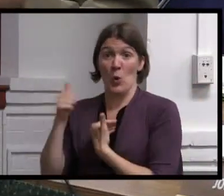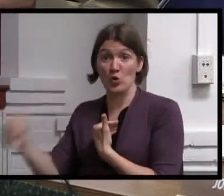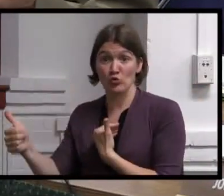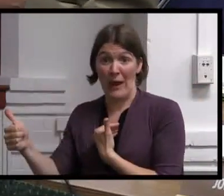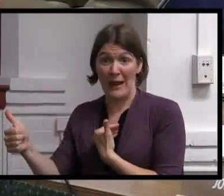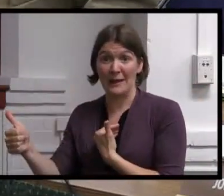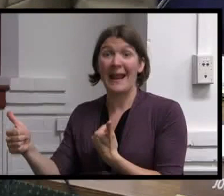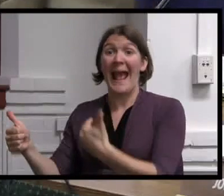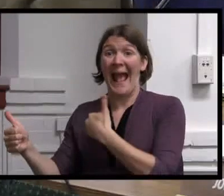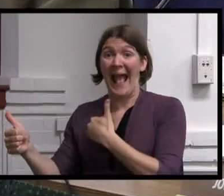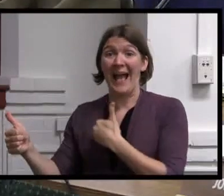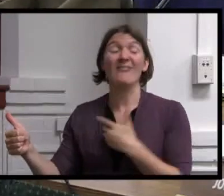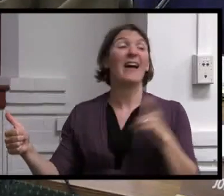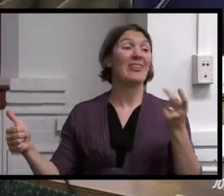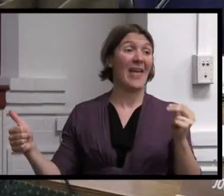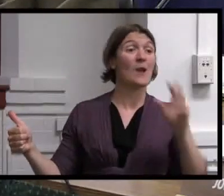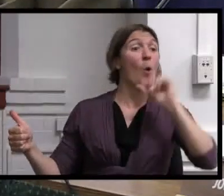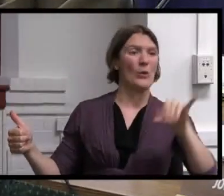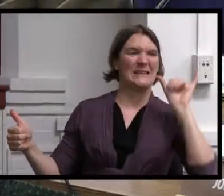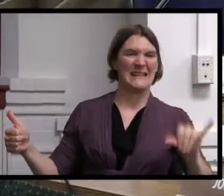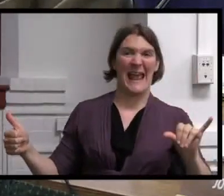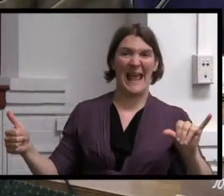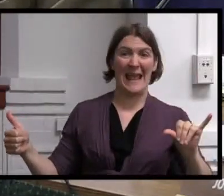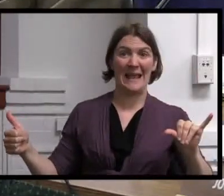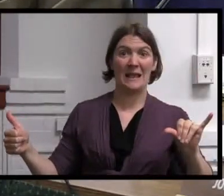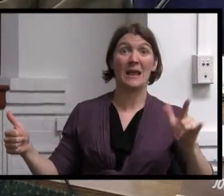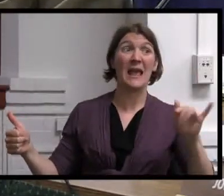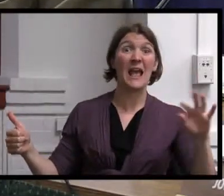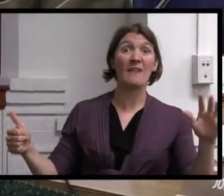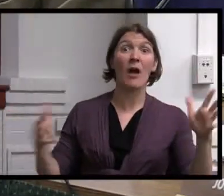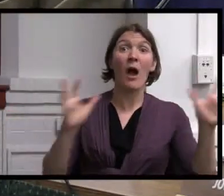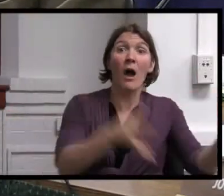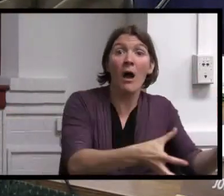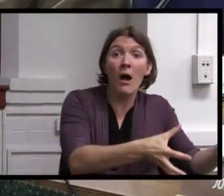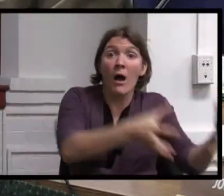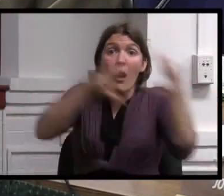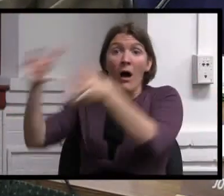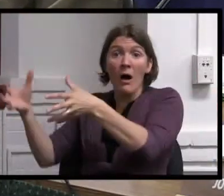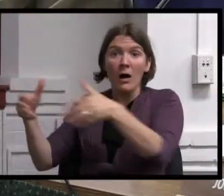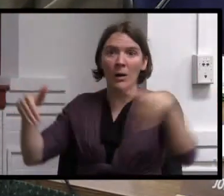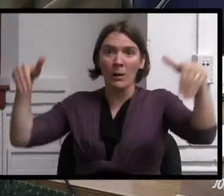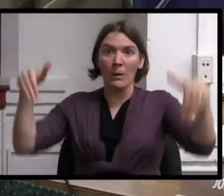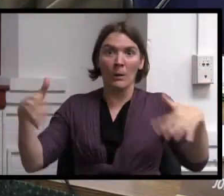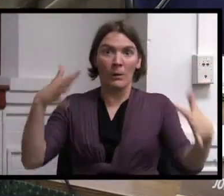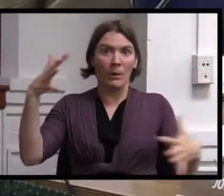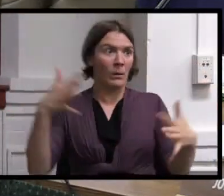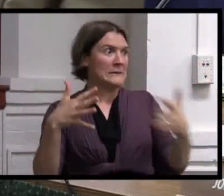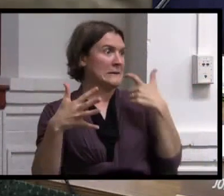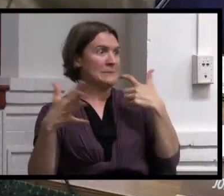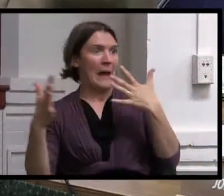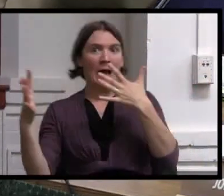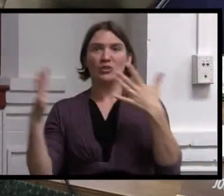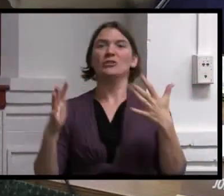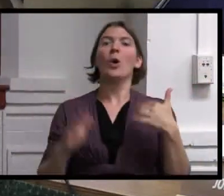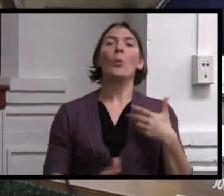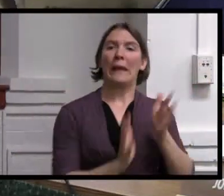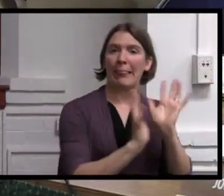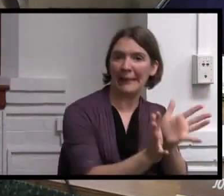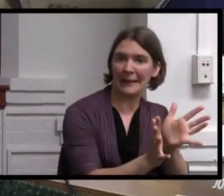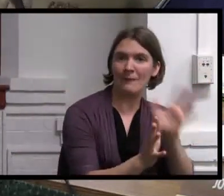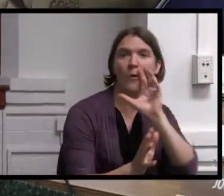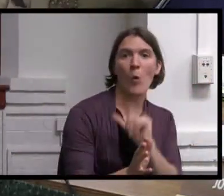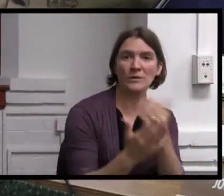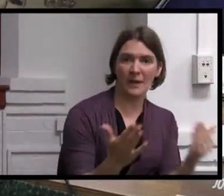made the move both more cumbersome and more risky because of exactly that point. And so